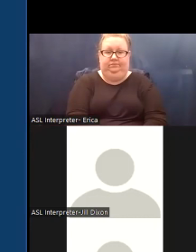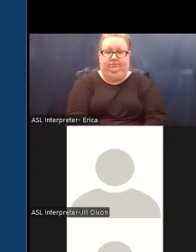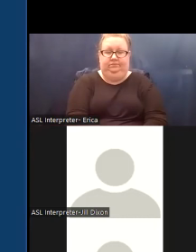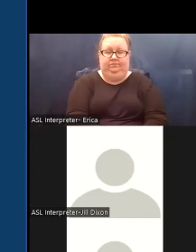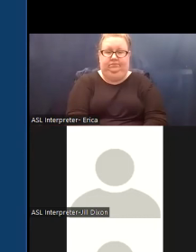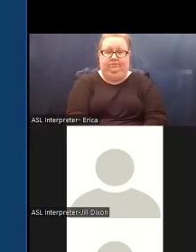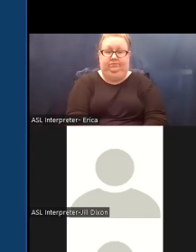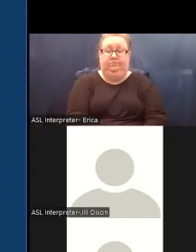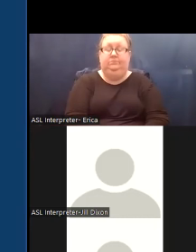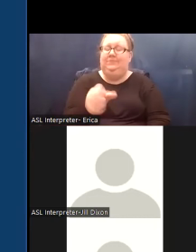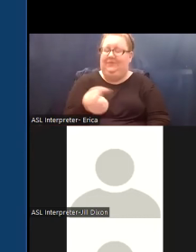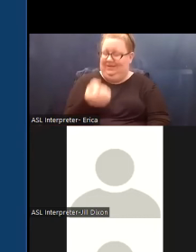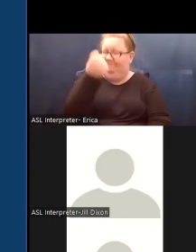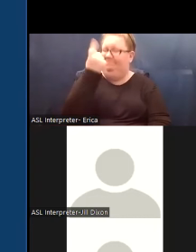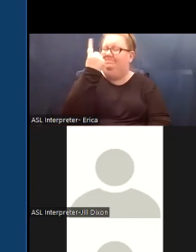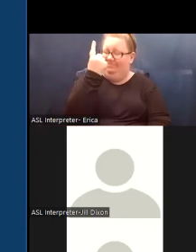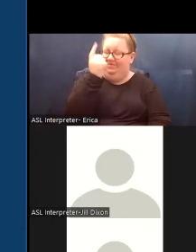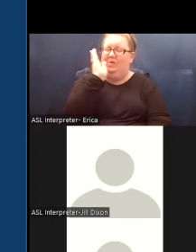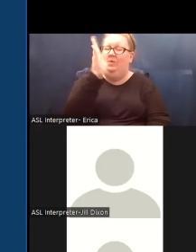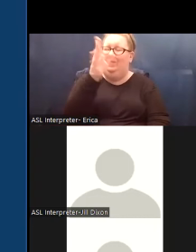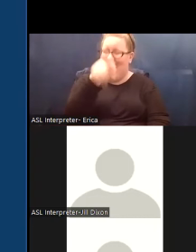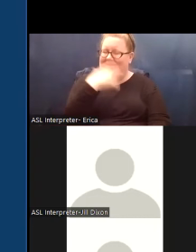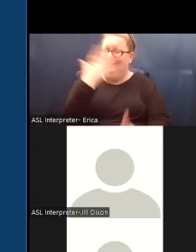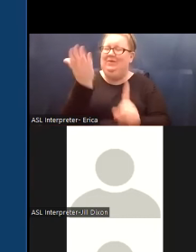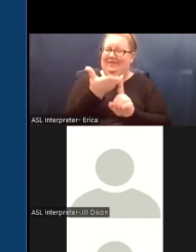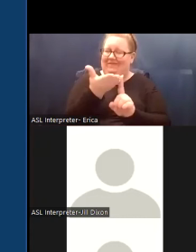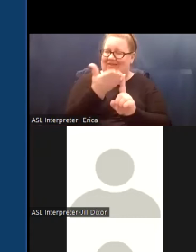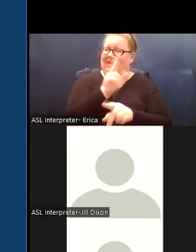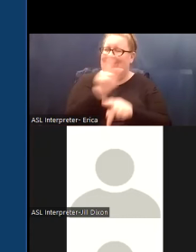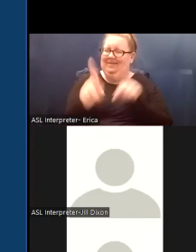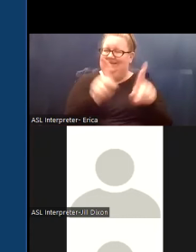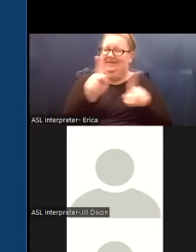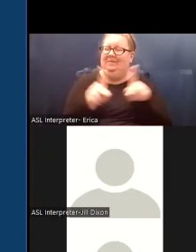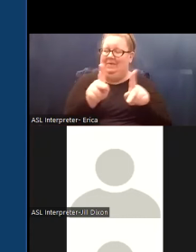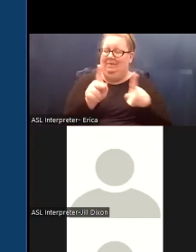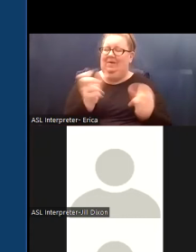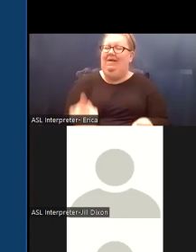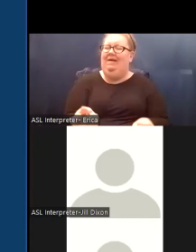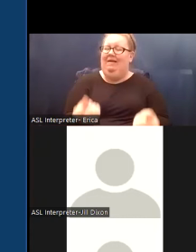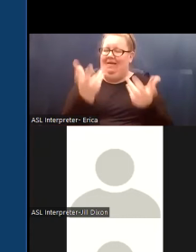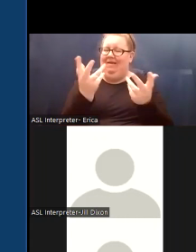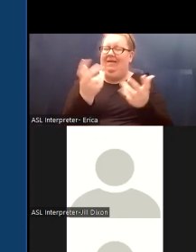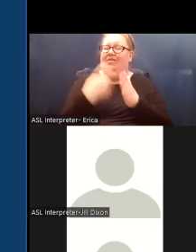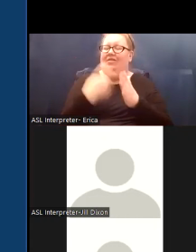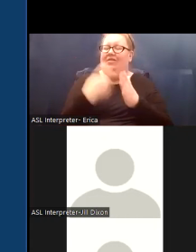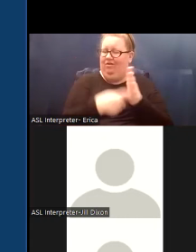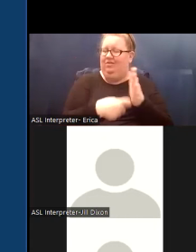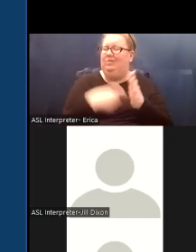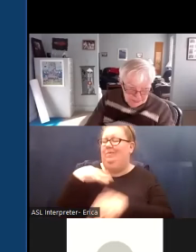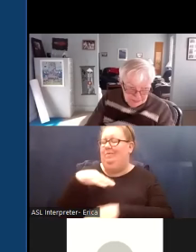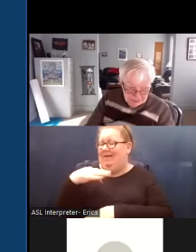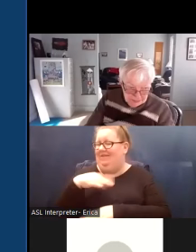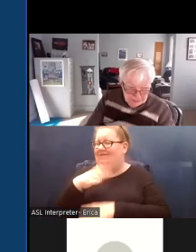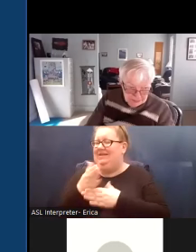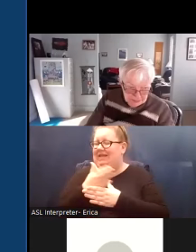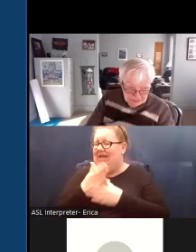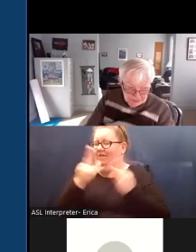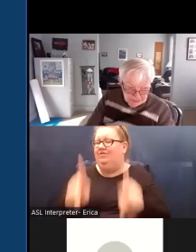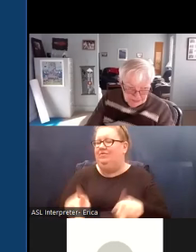Yeah, and I hear you. We will need to convince all the residents about the costs and how these things will benefit the average resident.